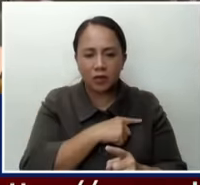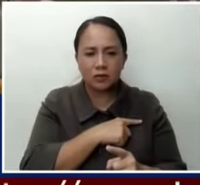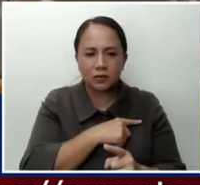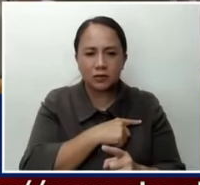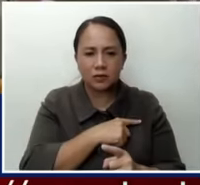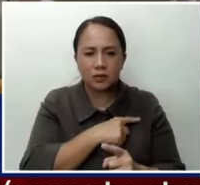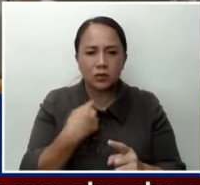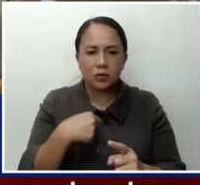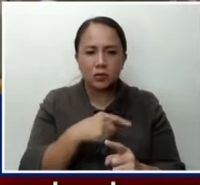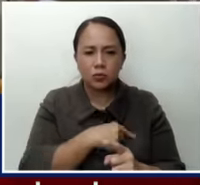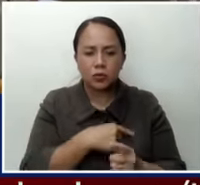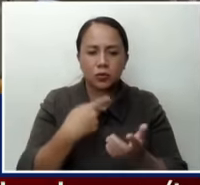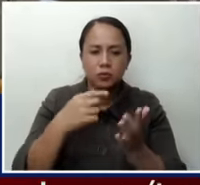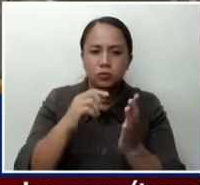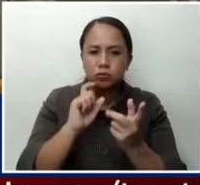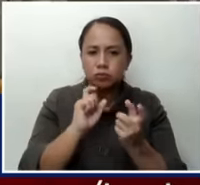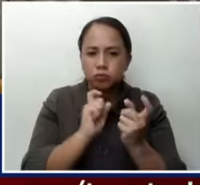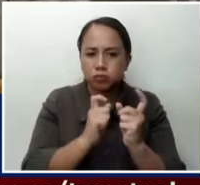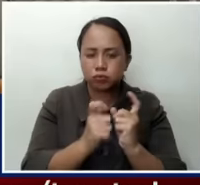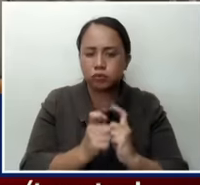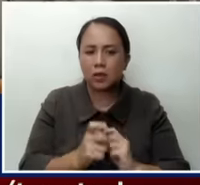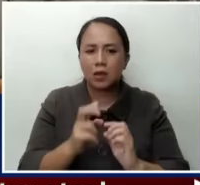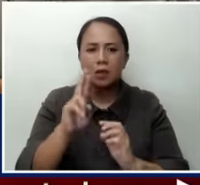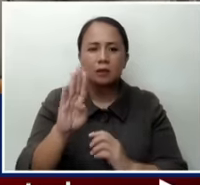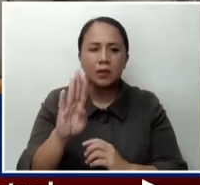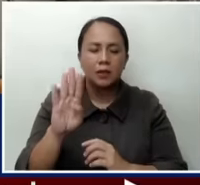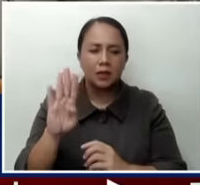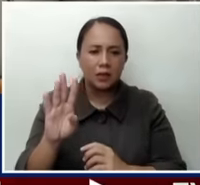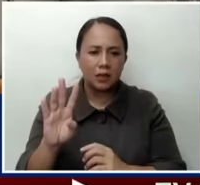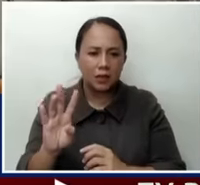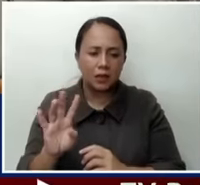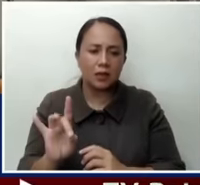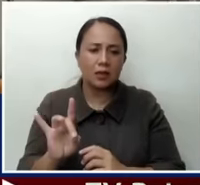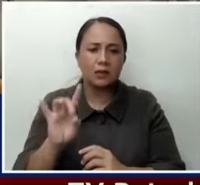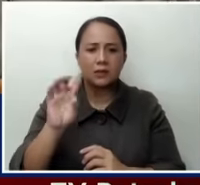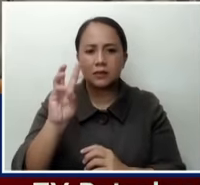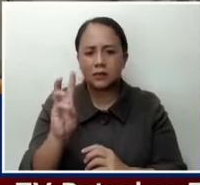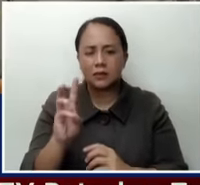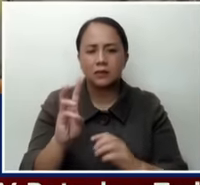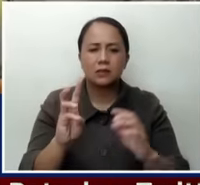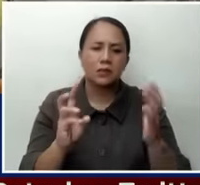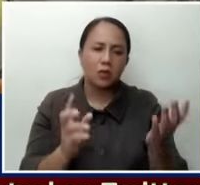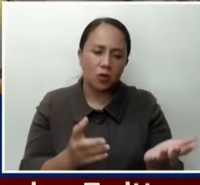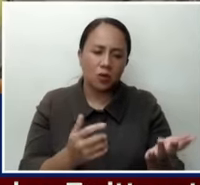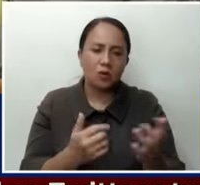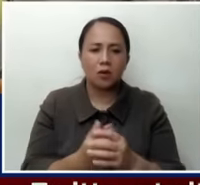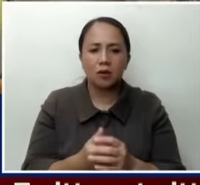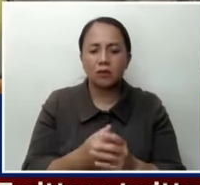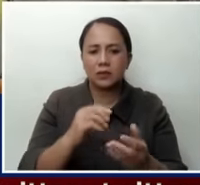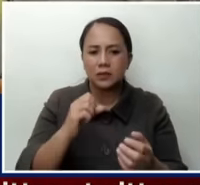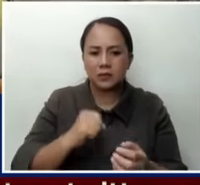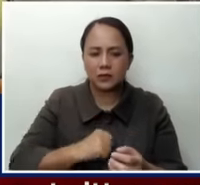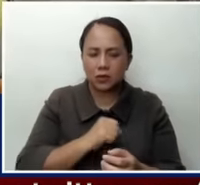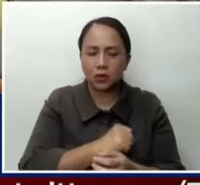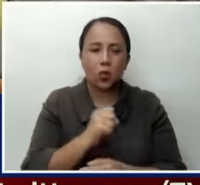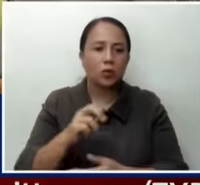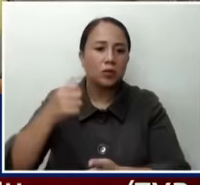to ratify the RBH-6 of the Senate, or for them to approve